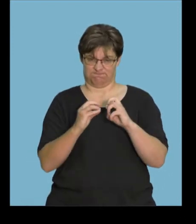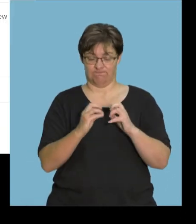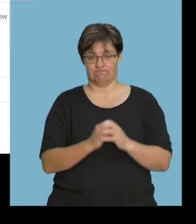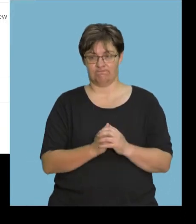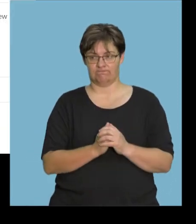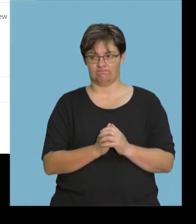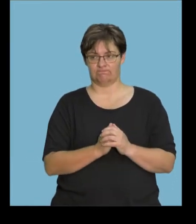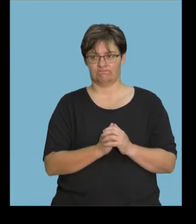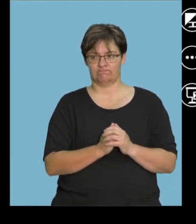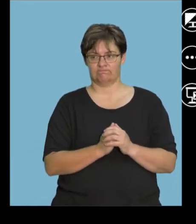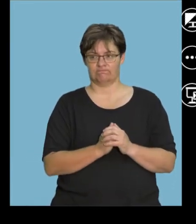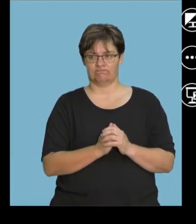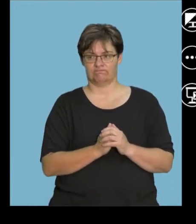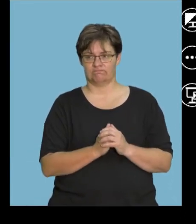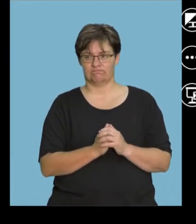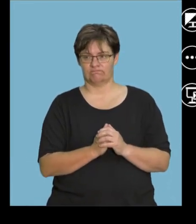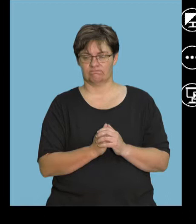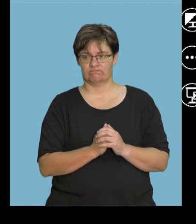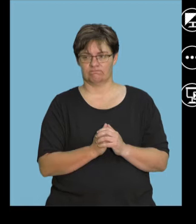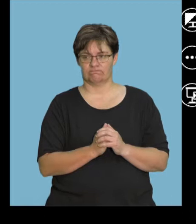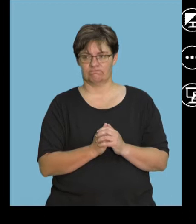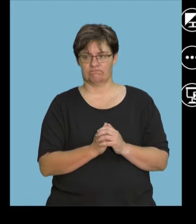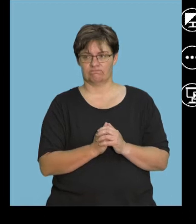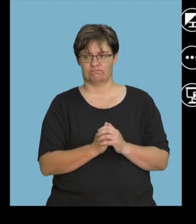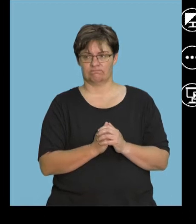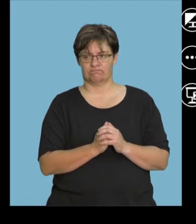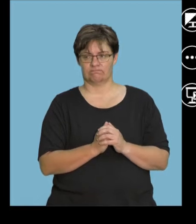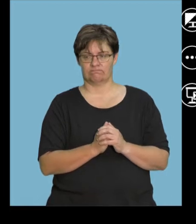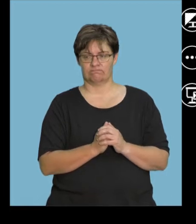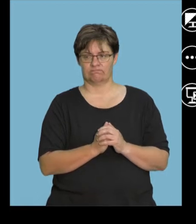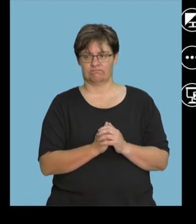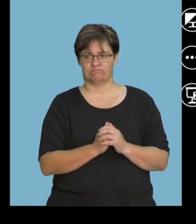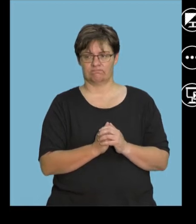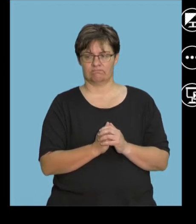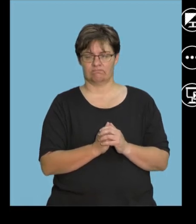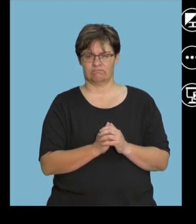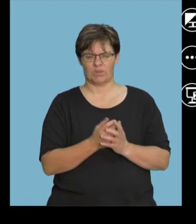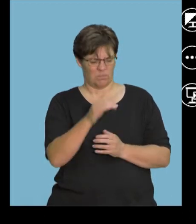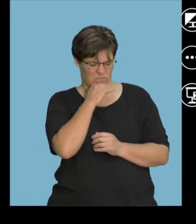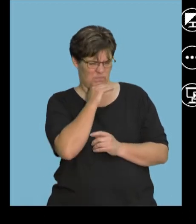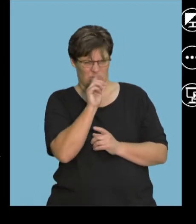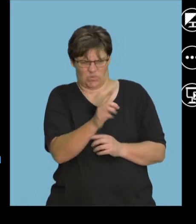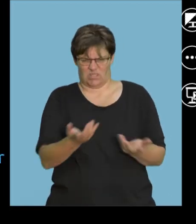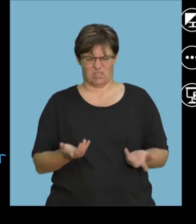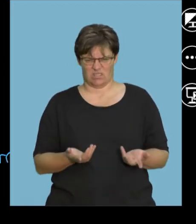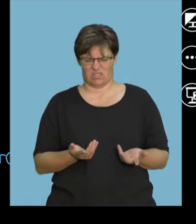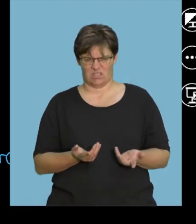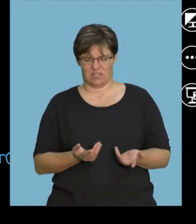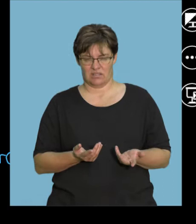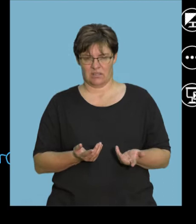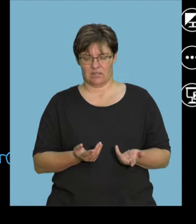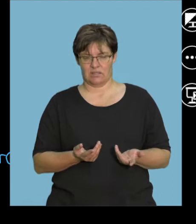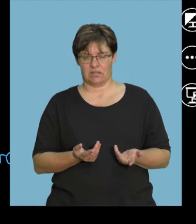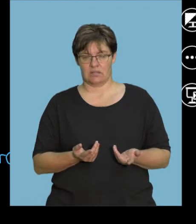The greater, okay? The greater the force. So what exactly do we mean? If